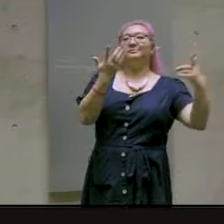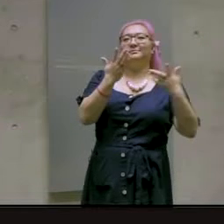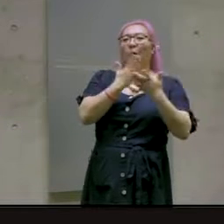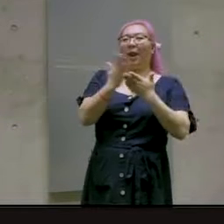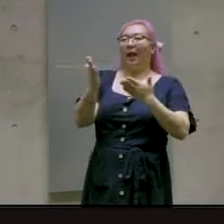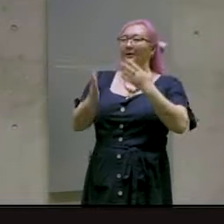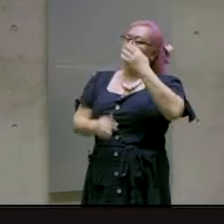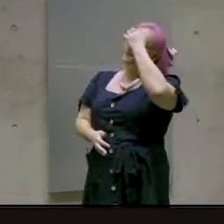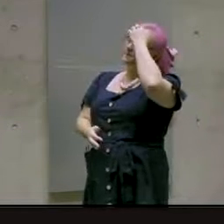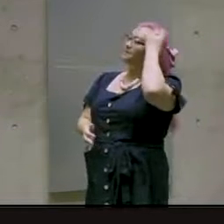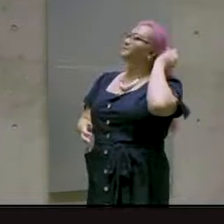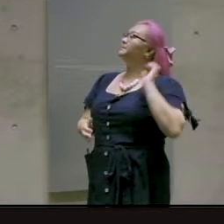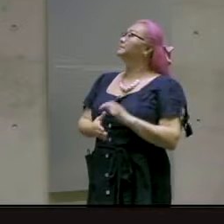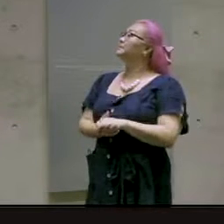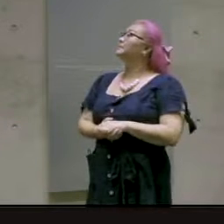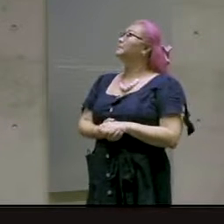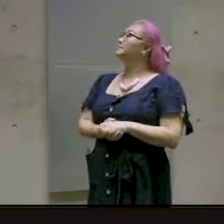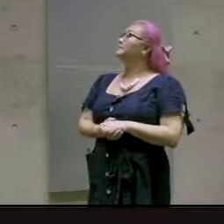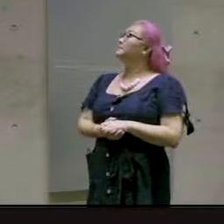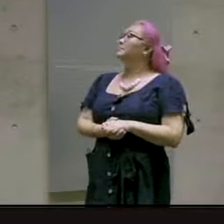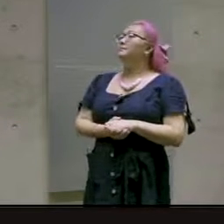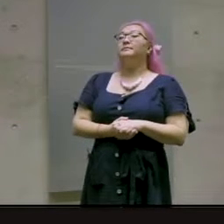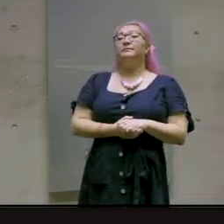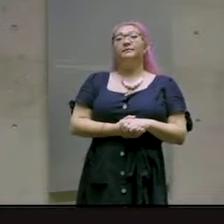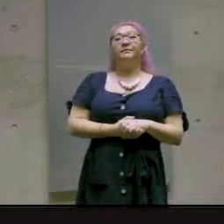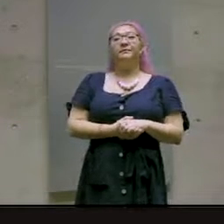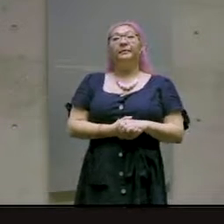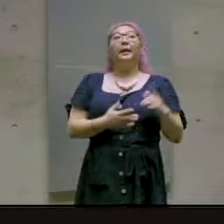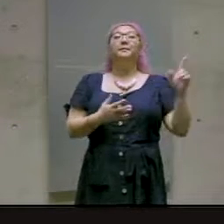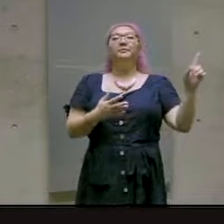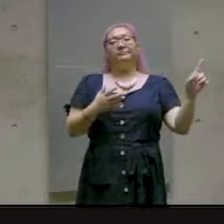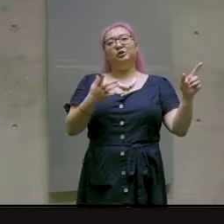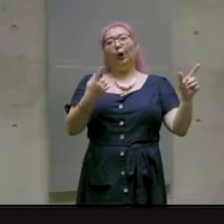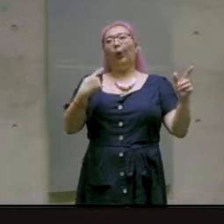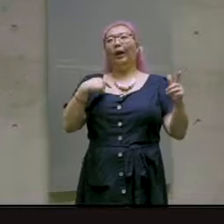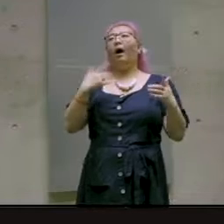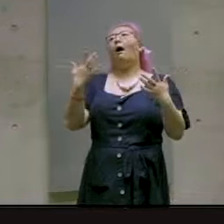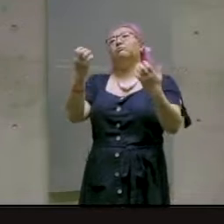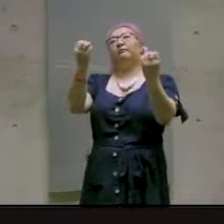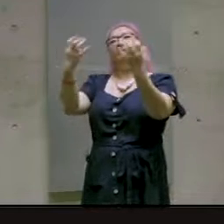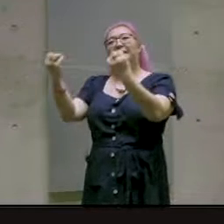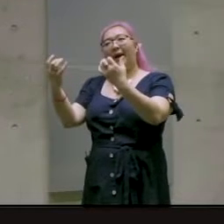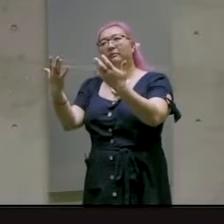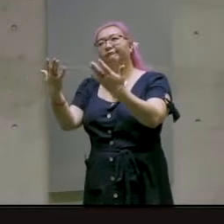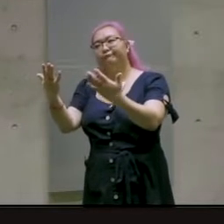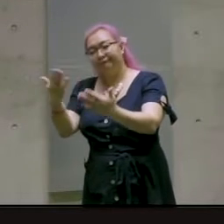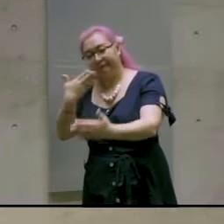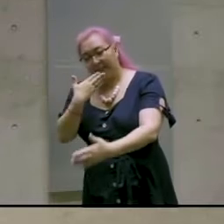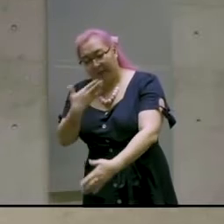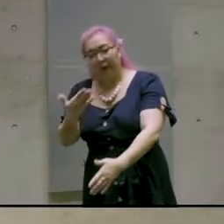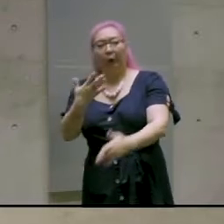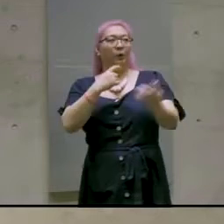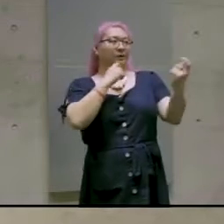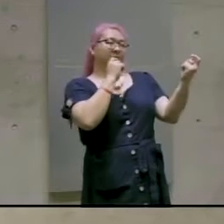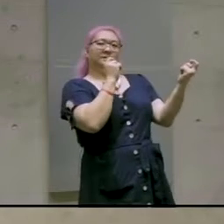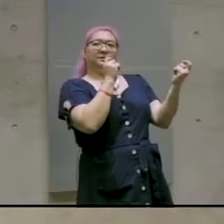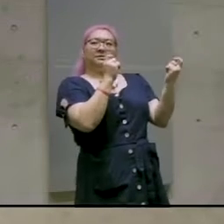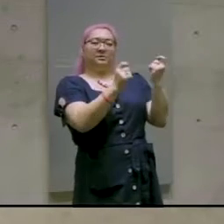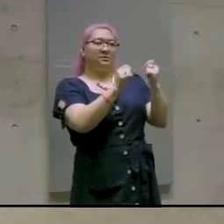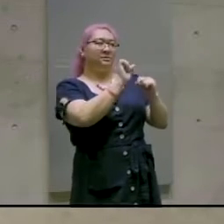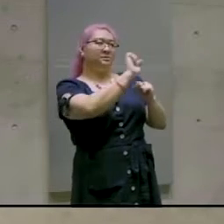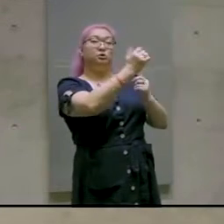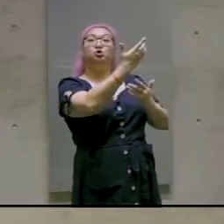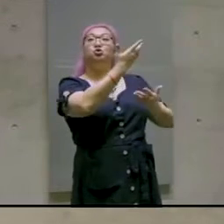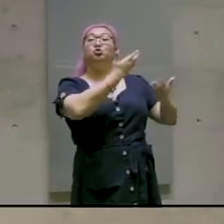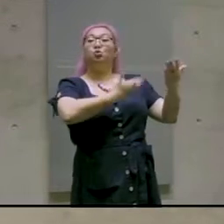by how much progress you'd made with his storyline, so it wasn't the first thing that would come up. You would have to have kind of invested in him a little to even see it, and hopefully